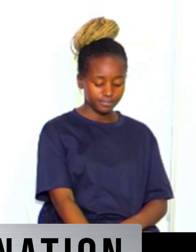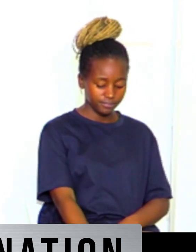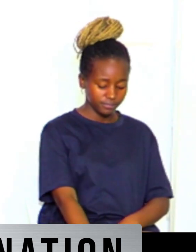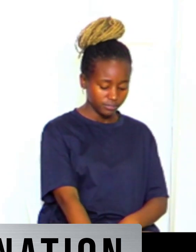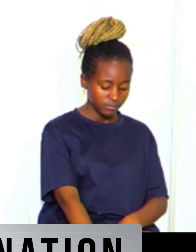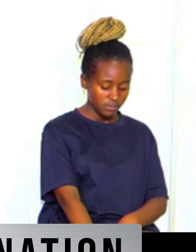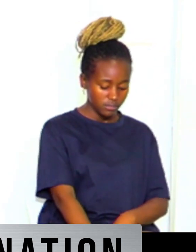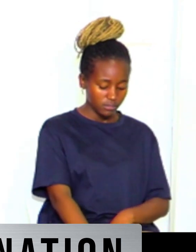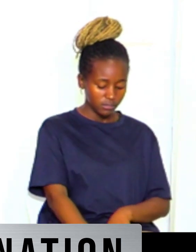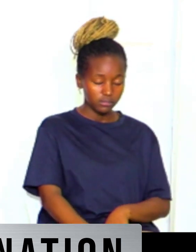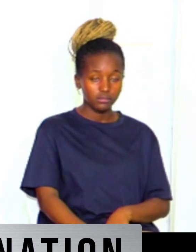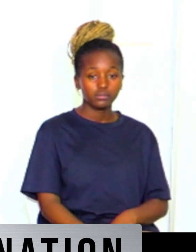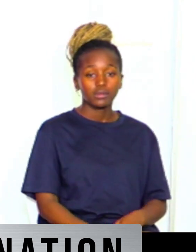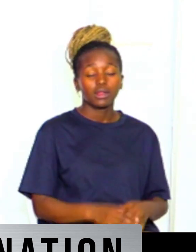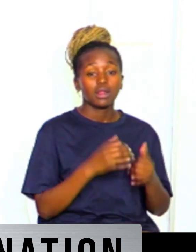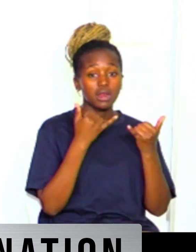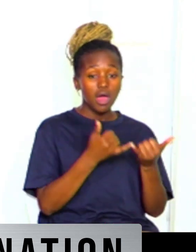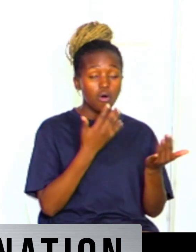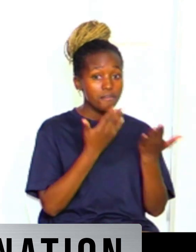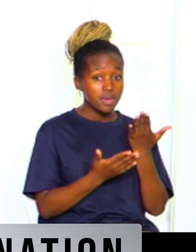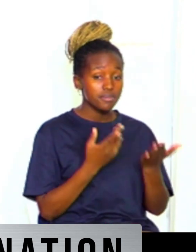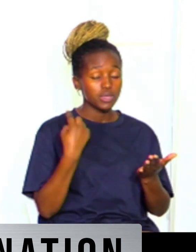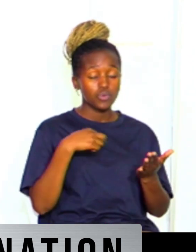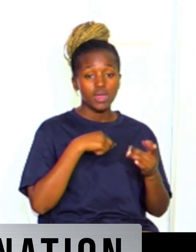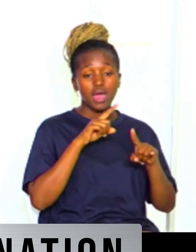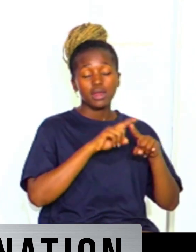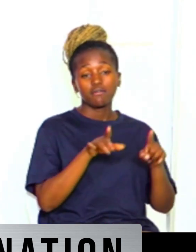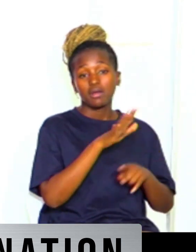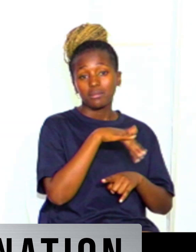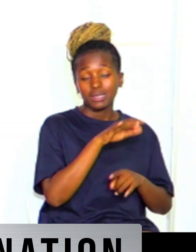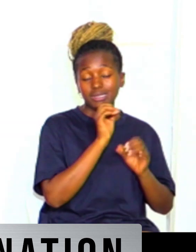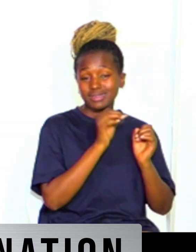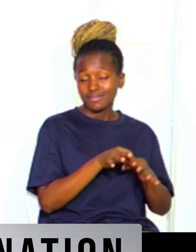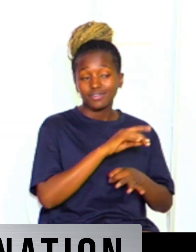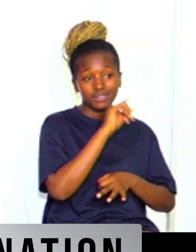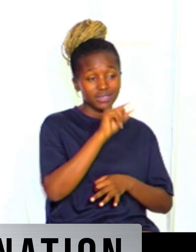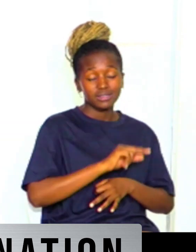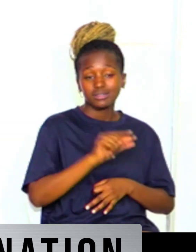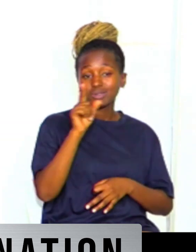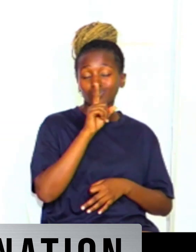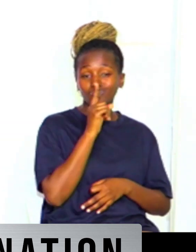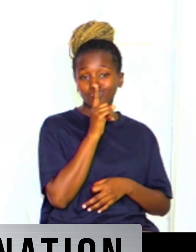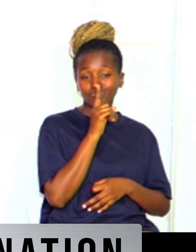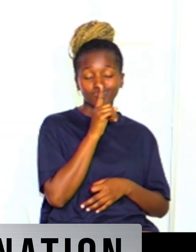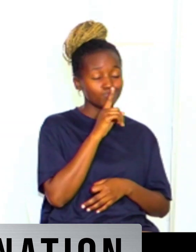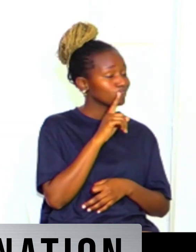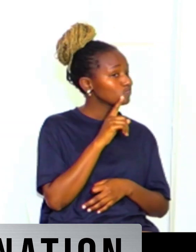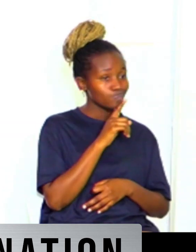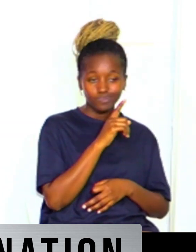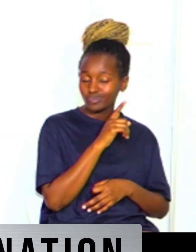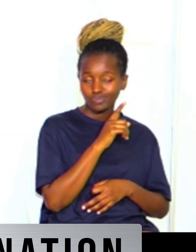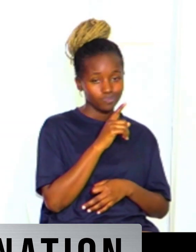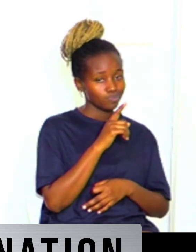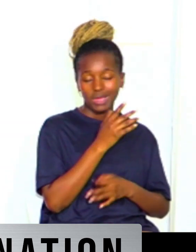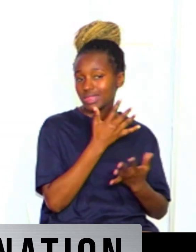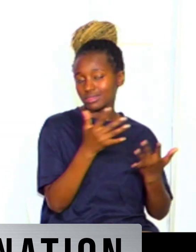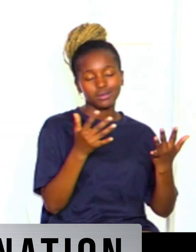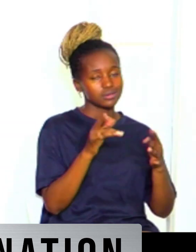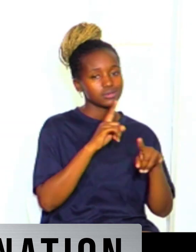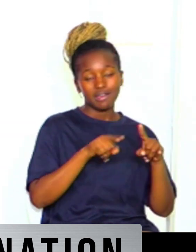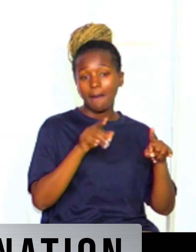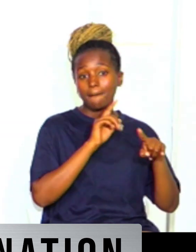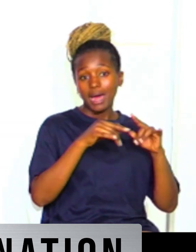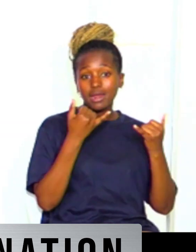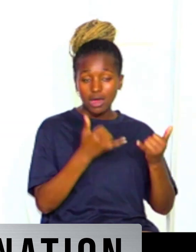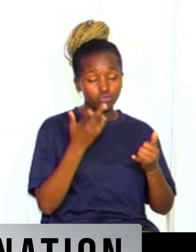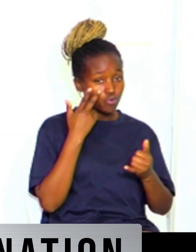wapi. Ingekuanga juu sana. Unaona? Kama si yao. President ni vizuri aliweza kutusikiza kama mayouth,